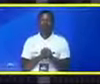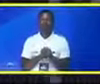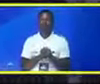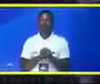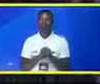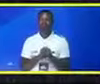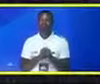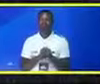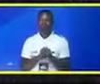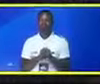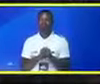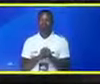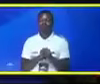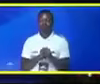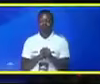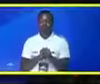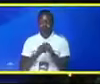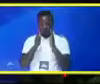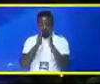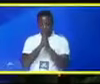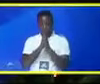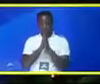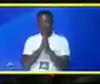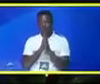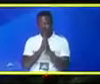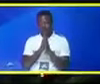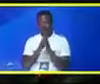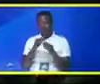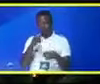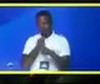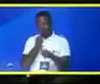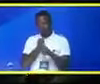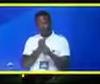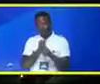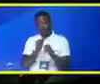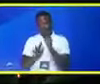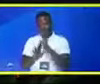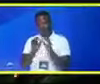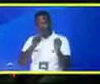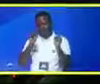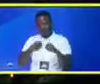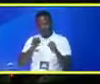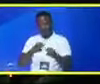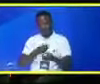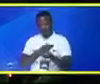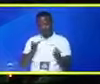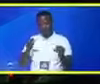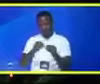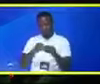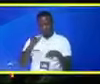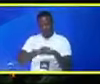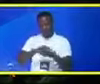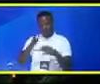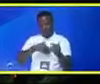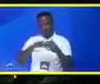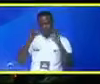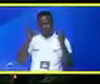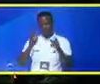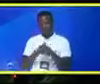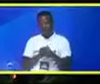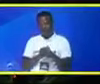Prayer sustains a unique ability to release the power of God over any situation. Ghana, hear